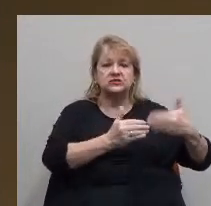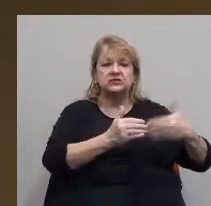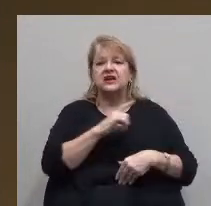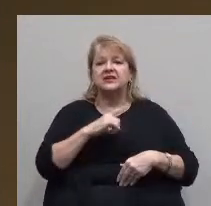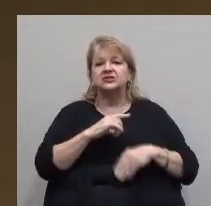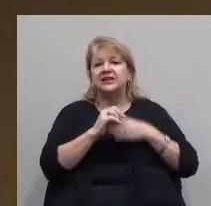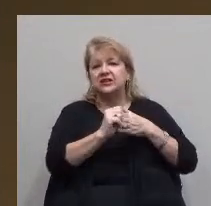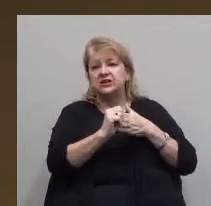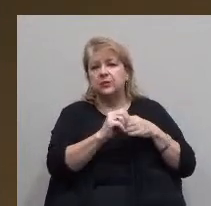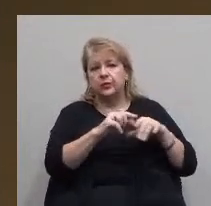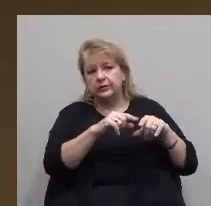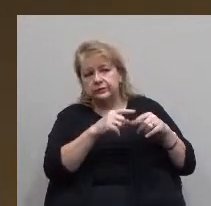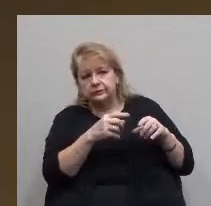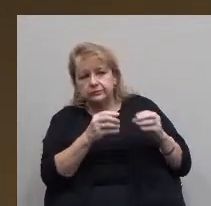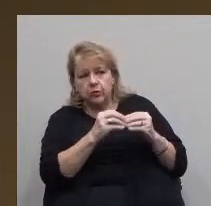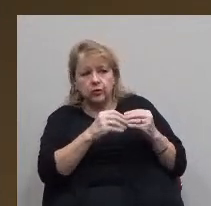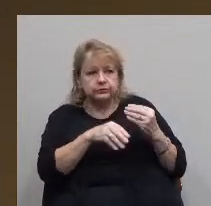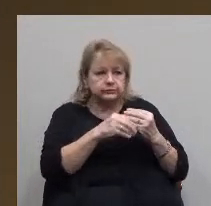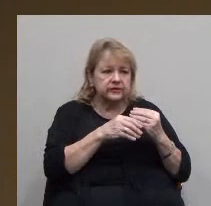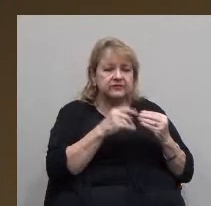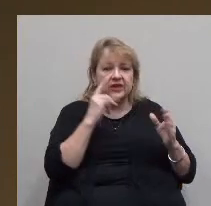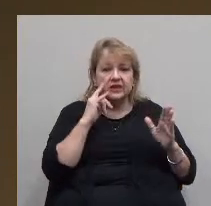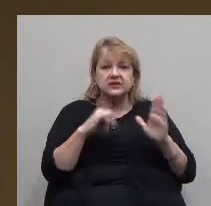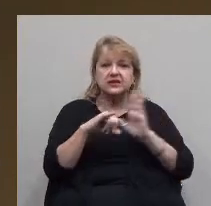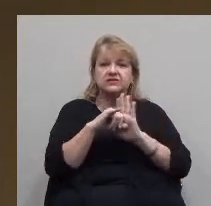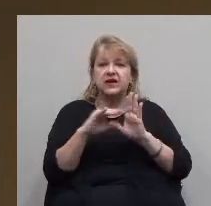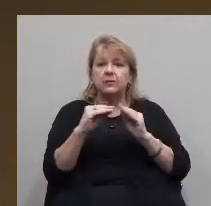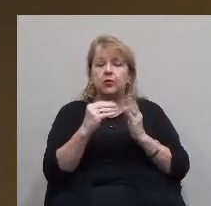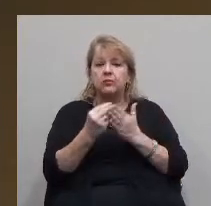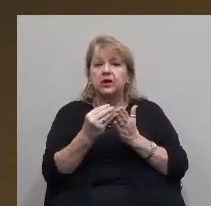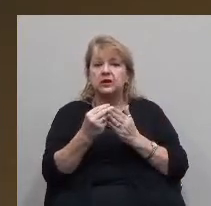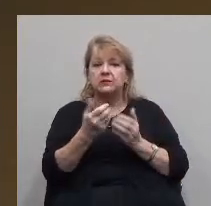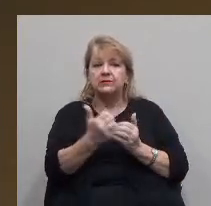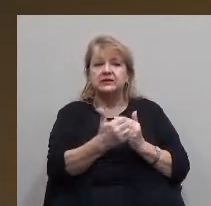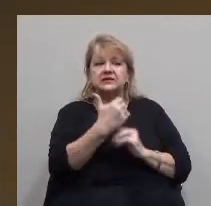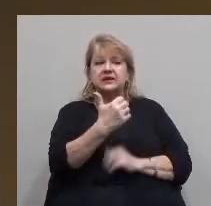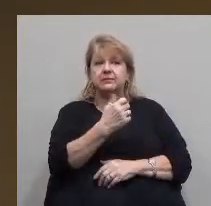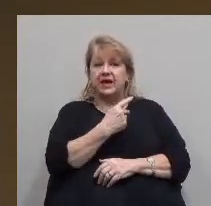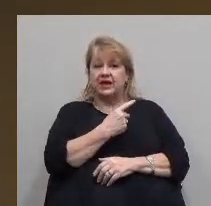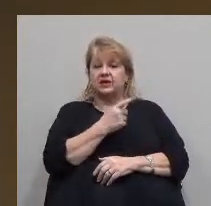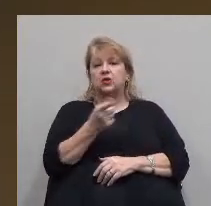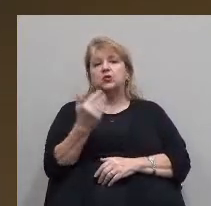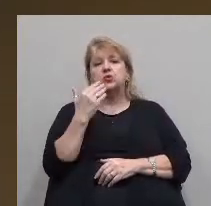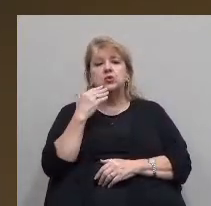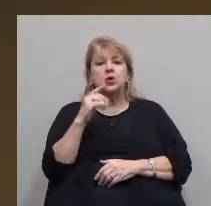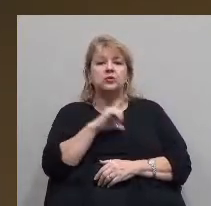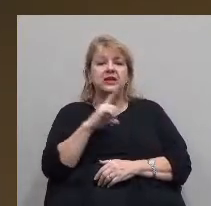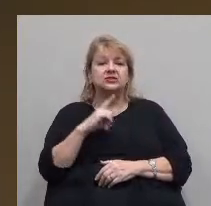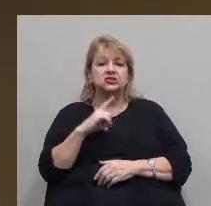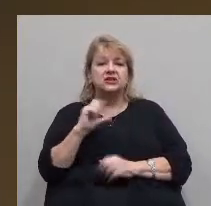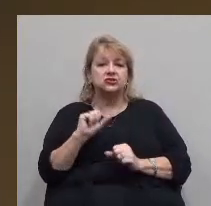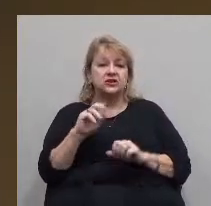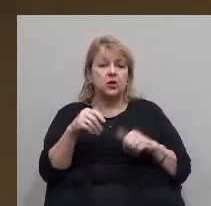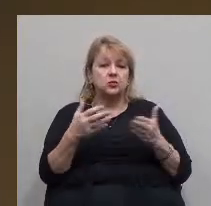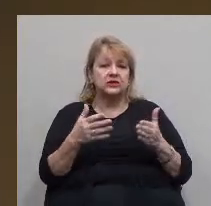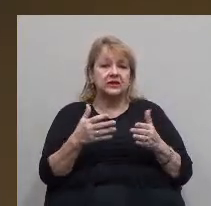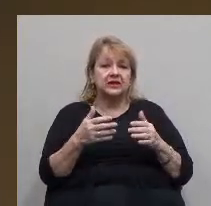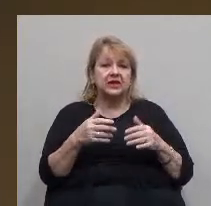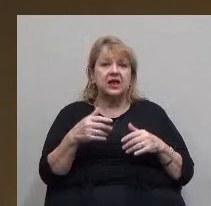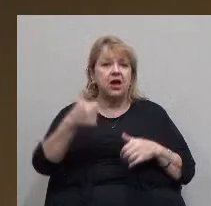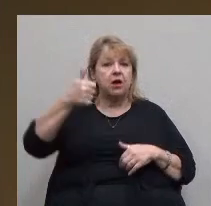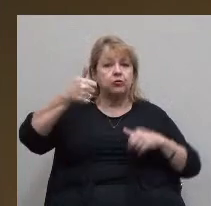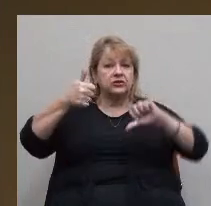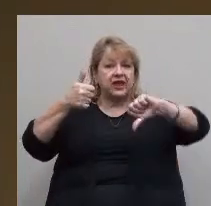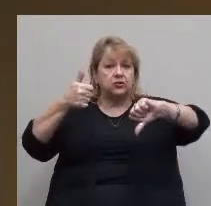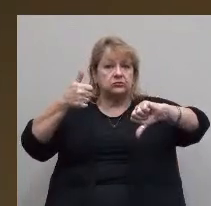it. If they identify more money, they may send it back. So you know that the legislature can only give an up or down